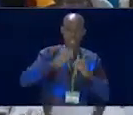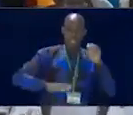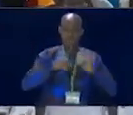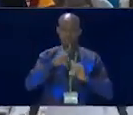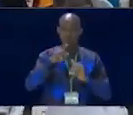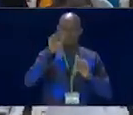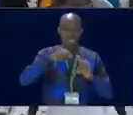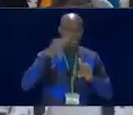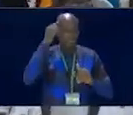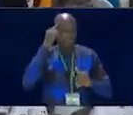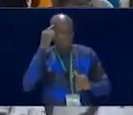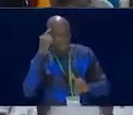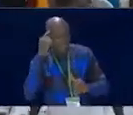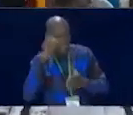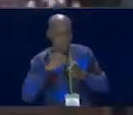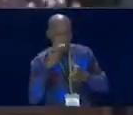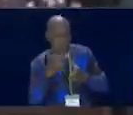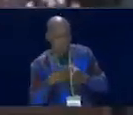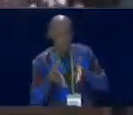think,